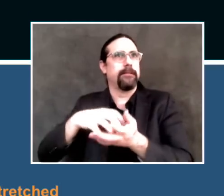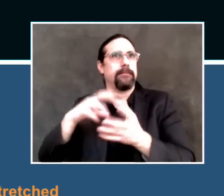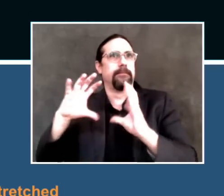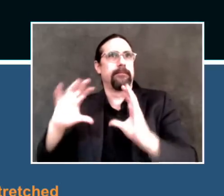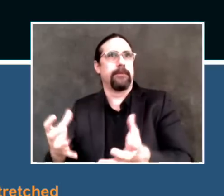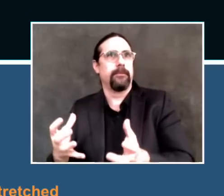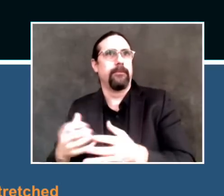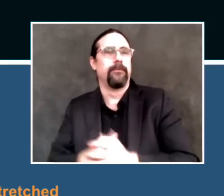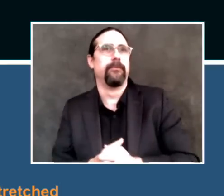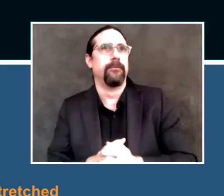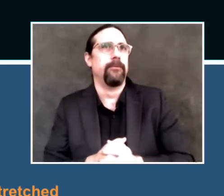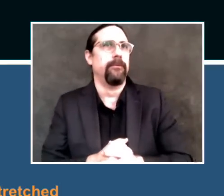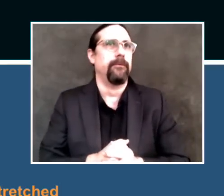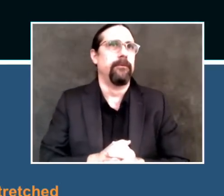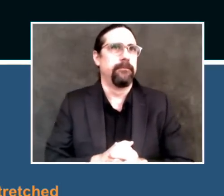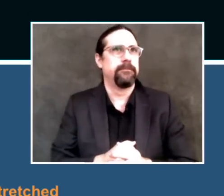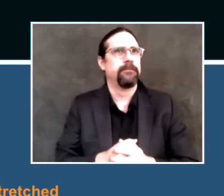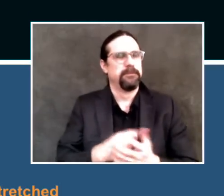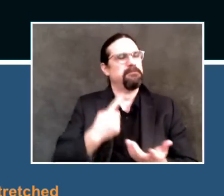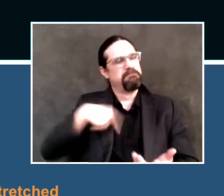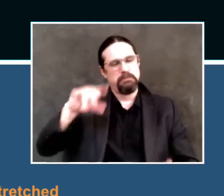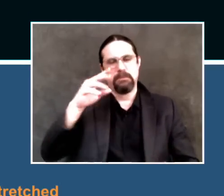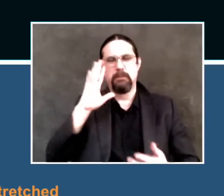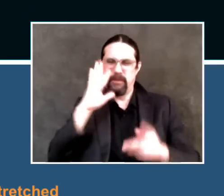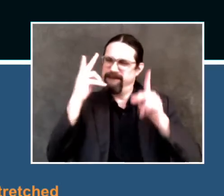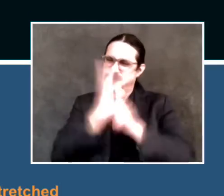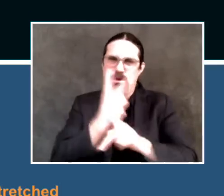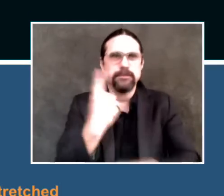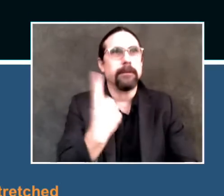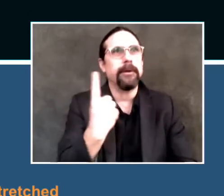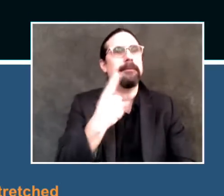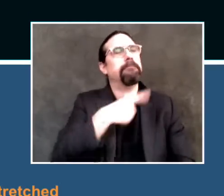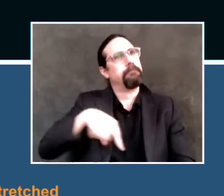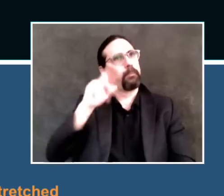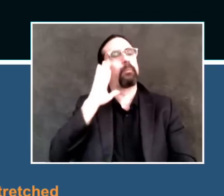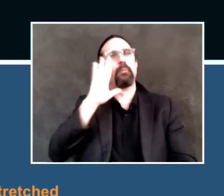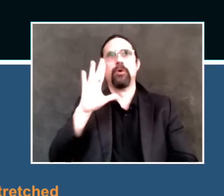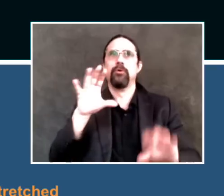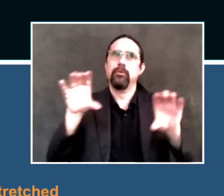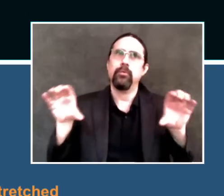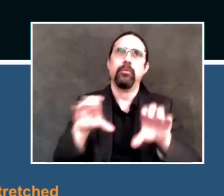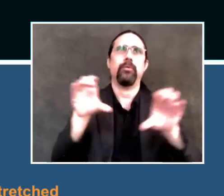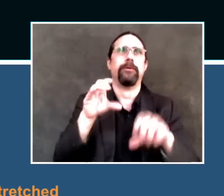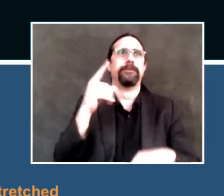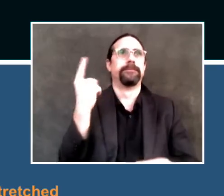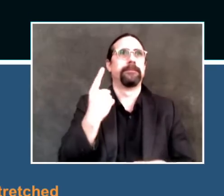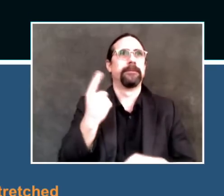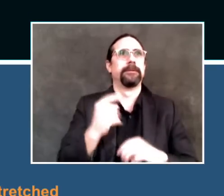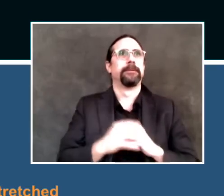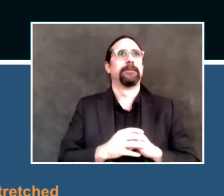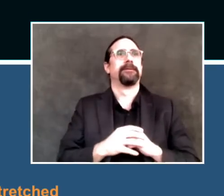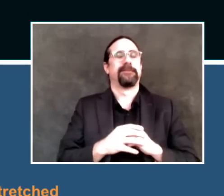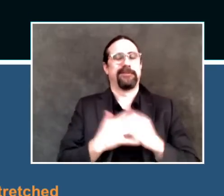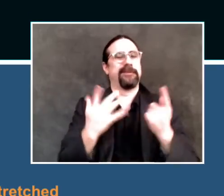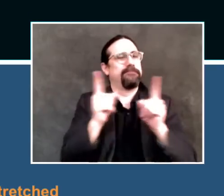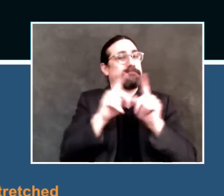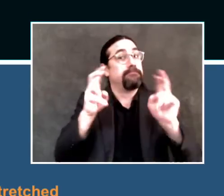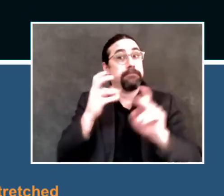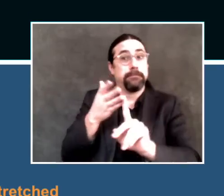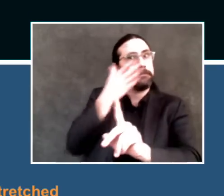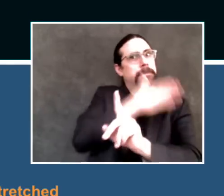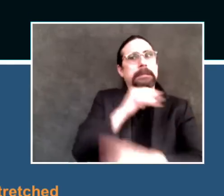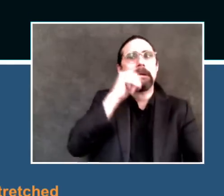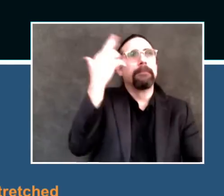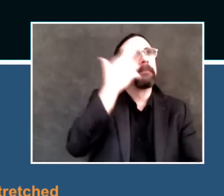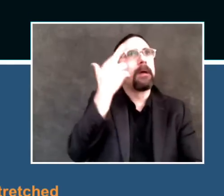Now, that piece of the puzzle, helping the most vulnerable, is something that, again, has been hard